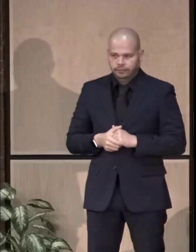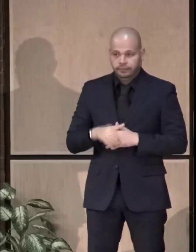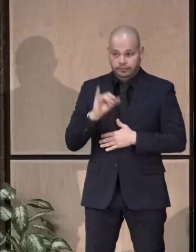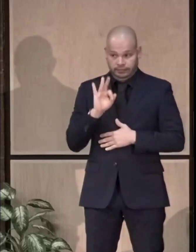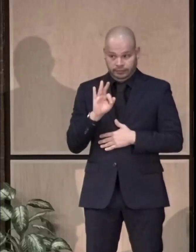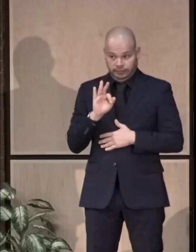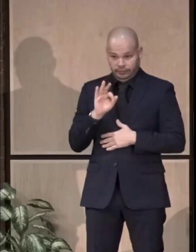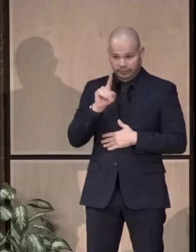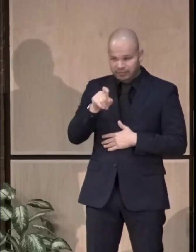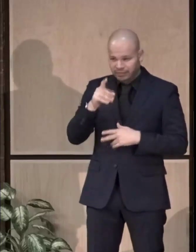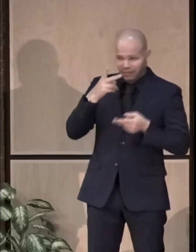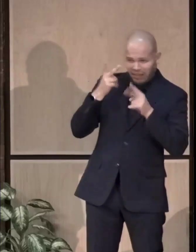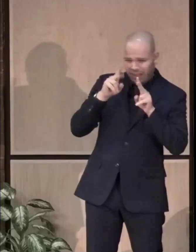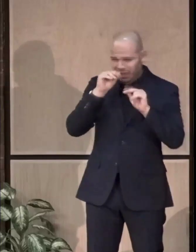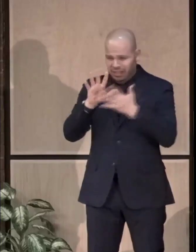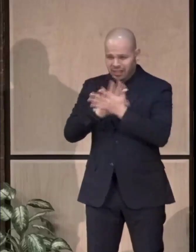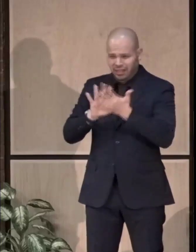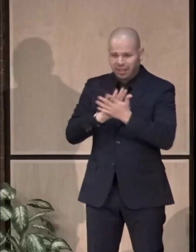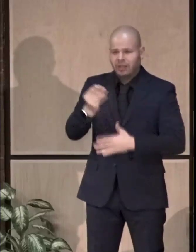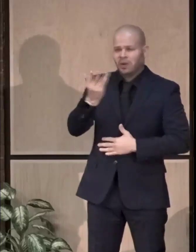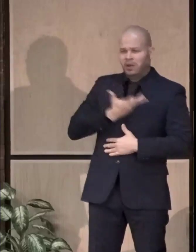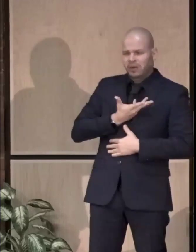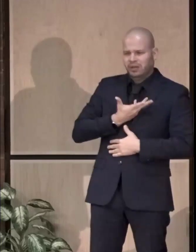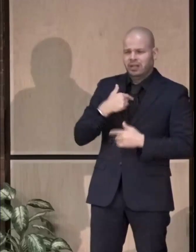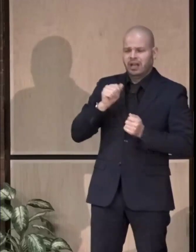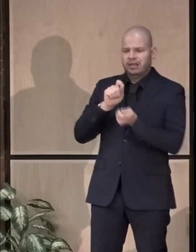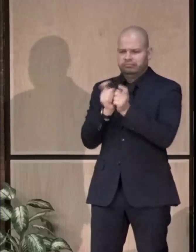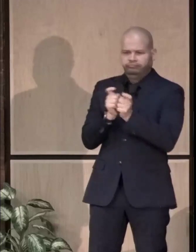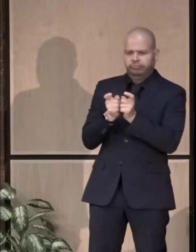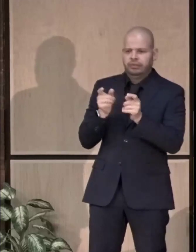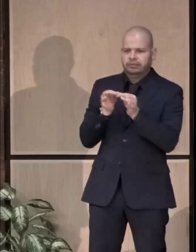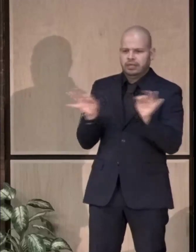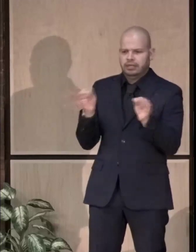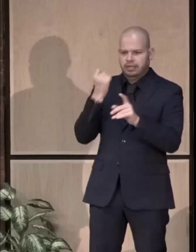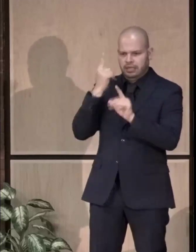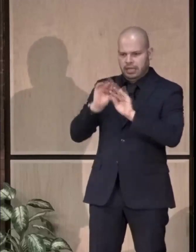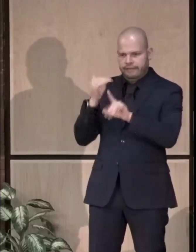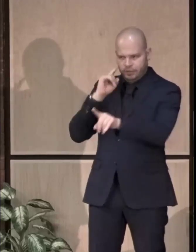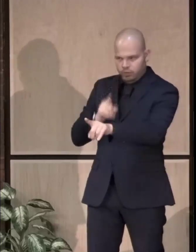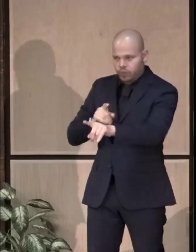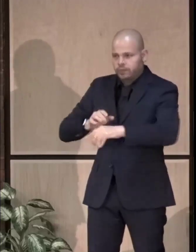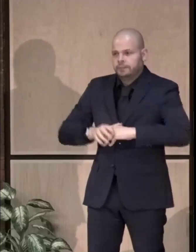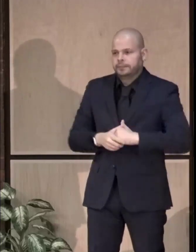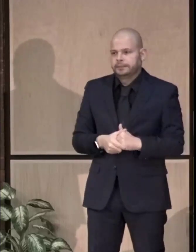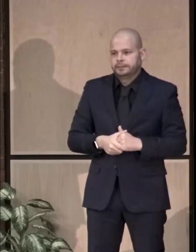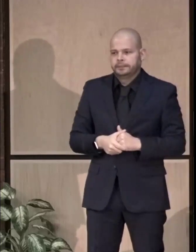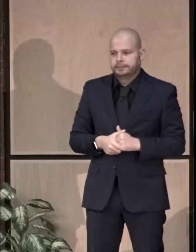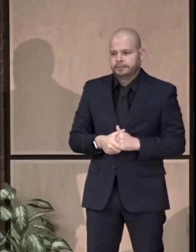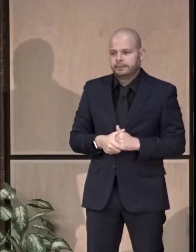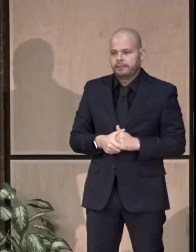if my question isn't clear, let me know and I'll reframe it, okay? Yes, sir. Are you on any medications today that